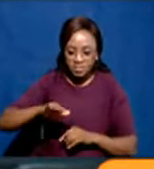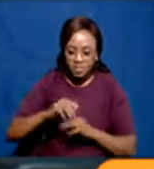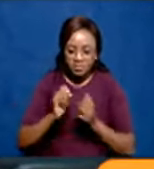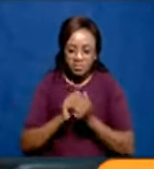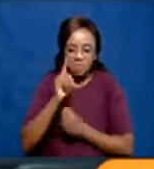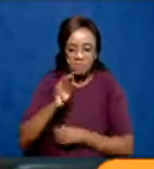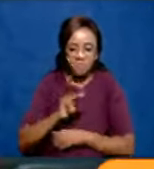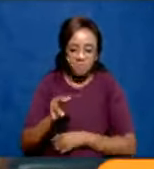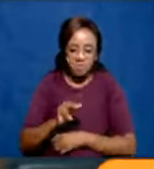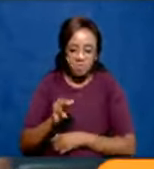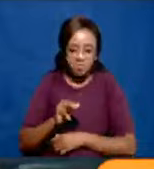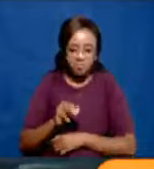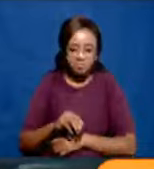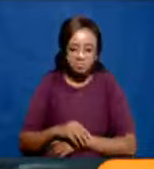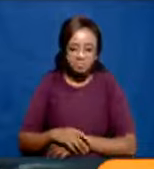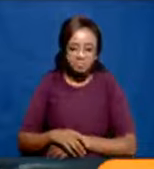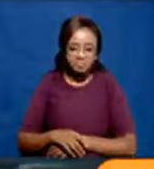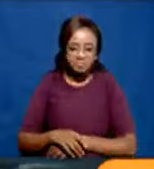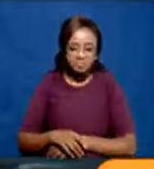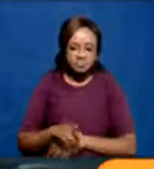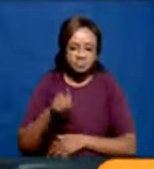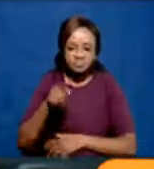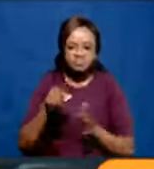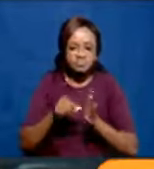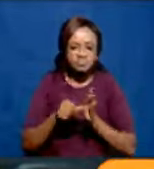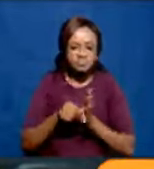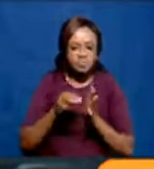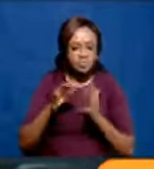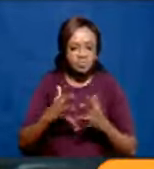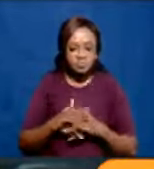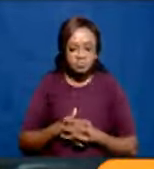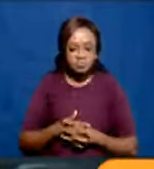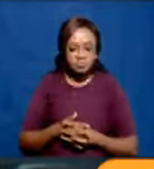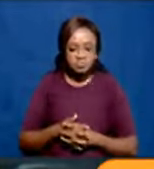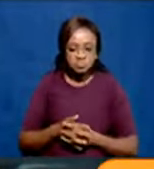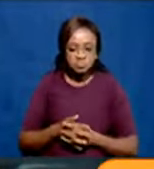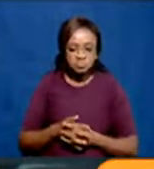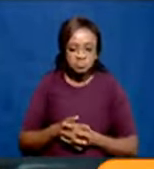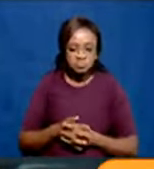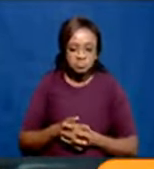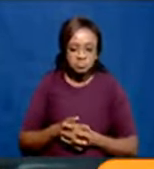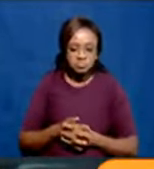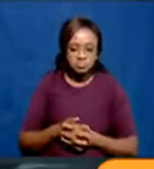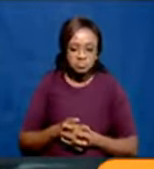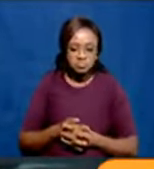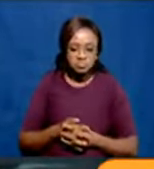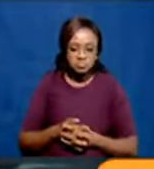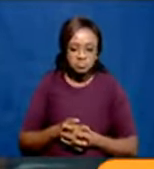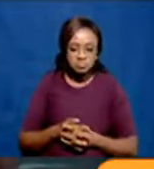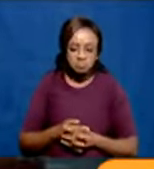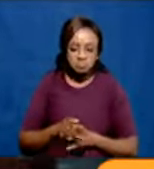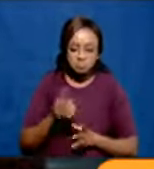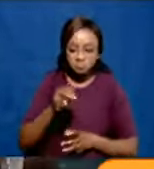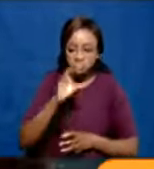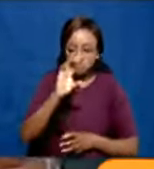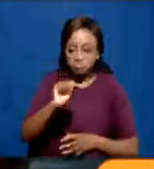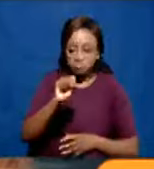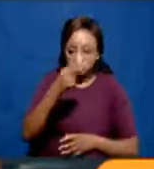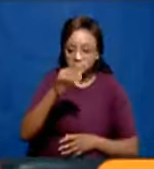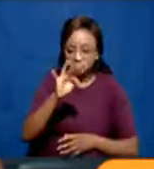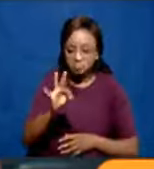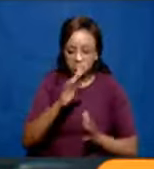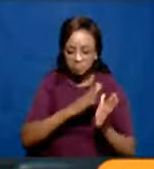So what is this issue? What is the sanitization or the angel shift going to do that they could not sort out